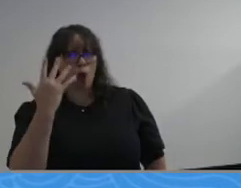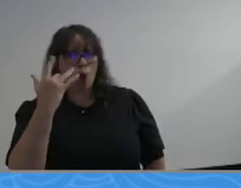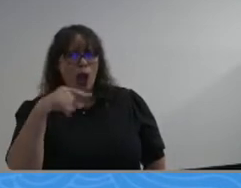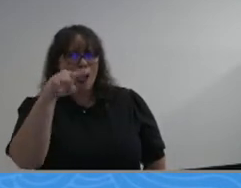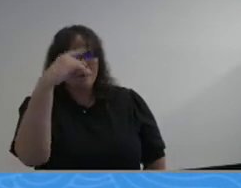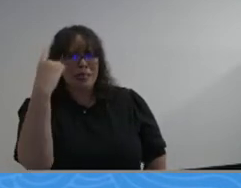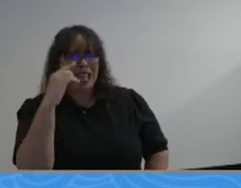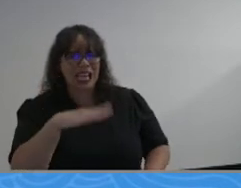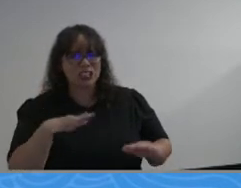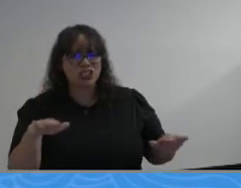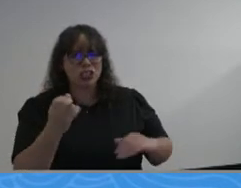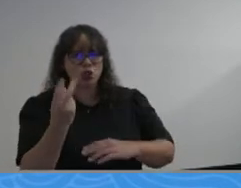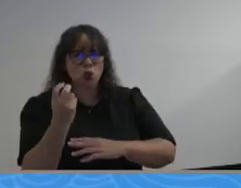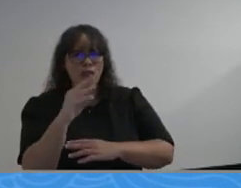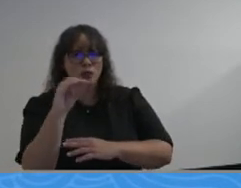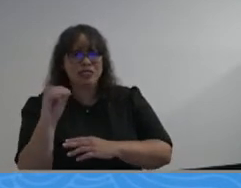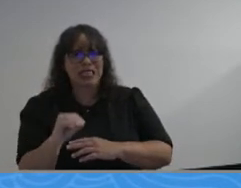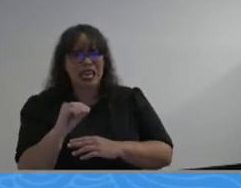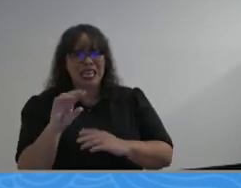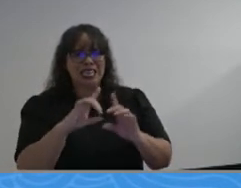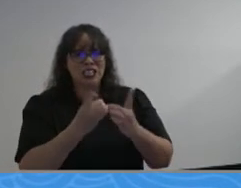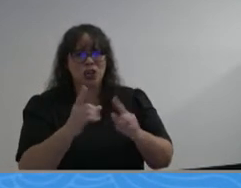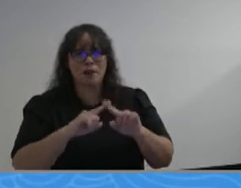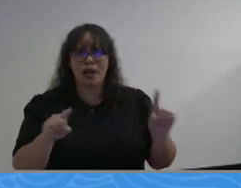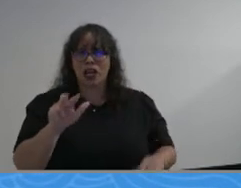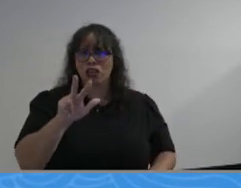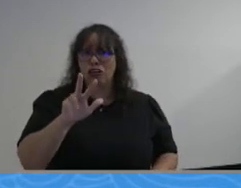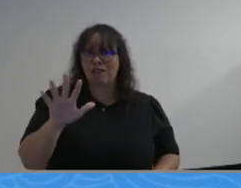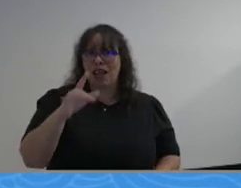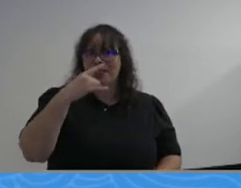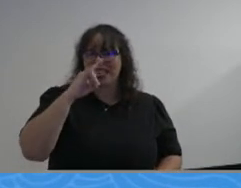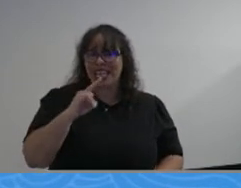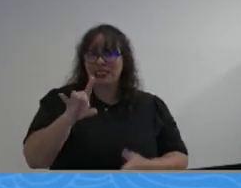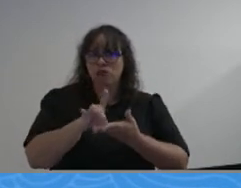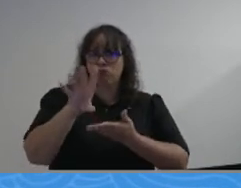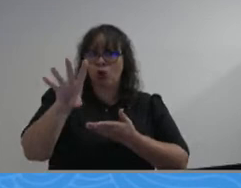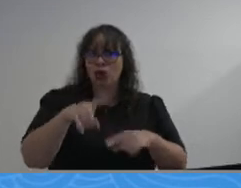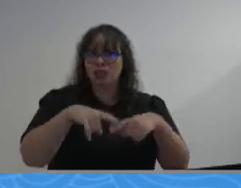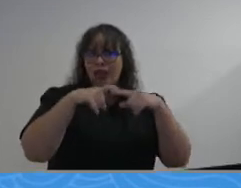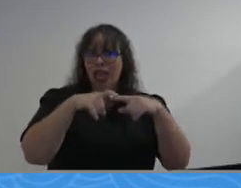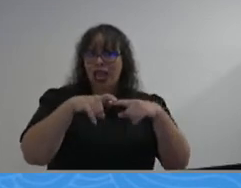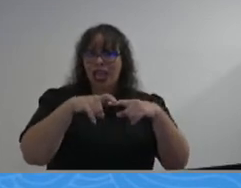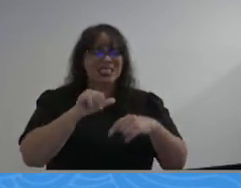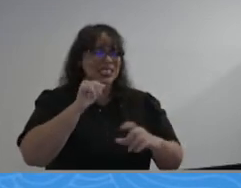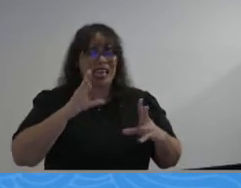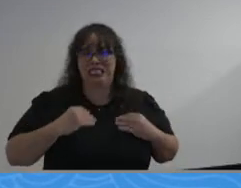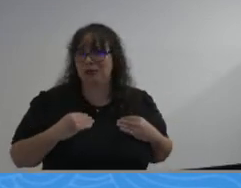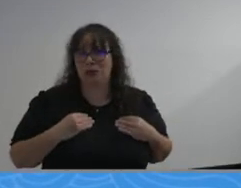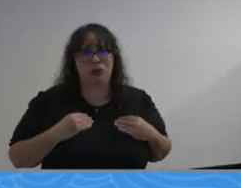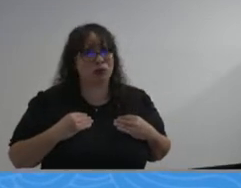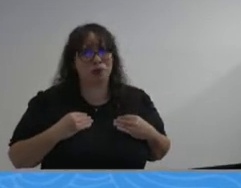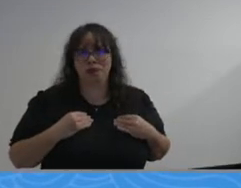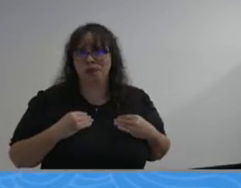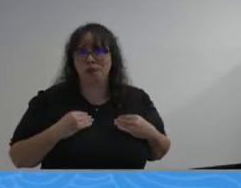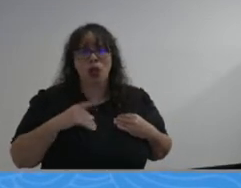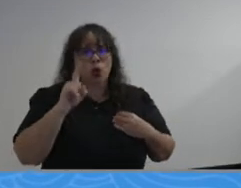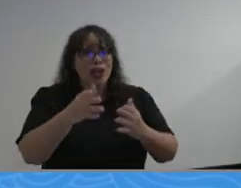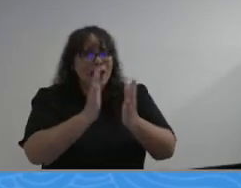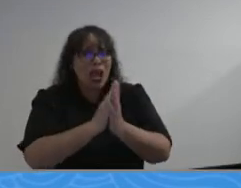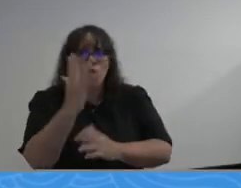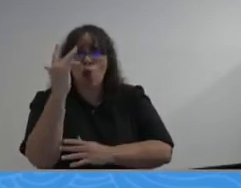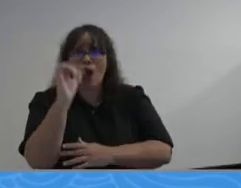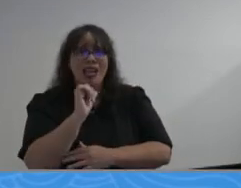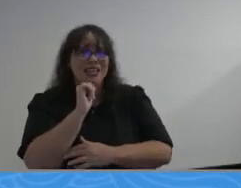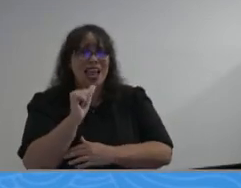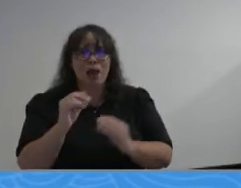only 12% of the district, but they're like 35% of the kids get suspended or expelled from Long Beach? That is not acceptable, right? We have to ask why we don't have